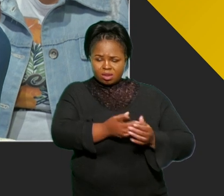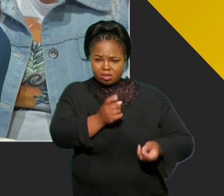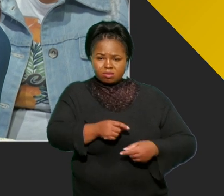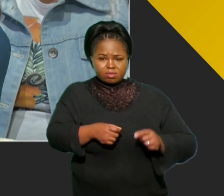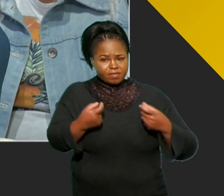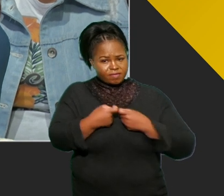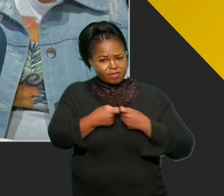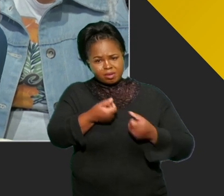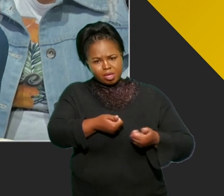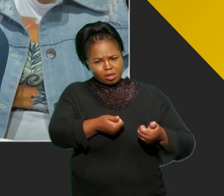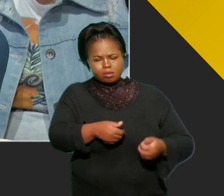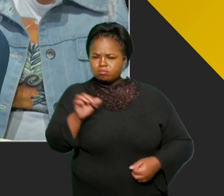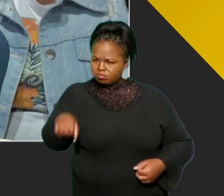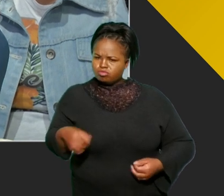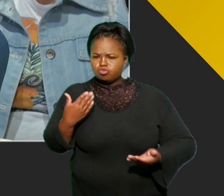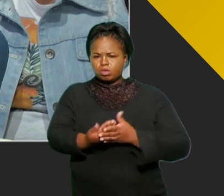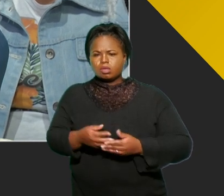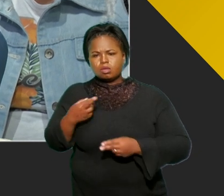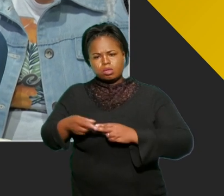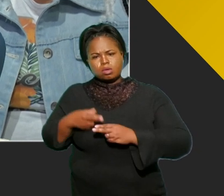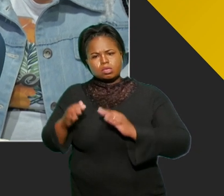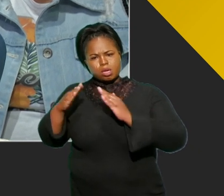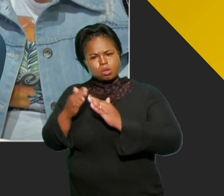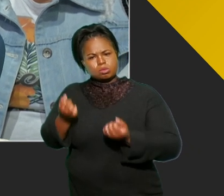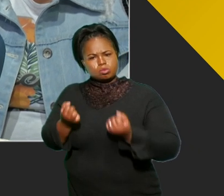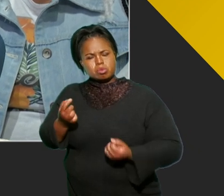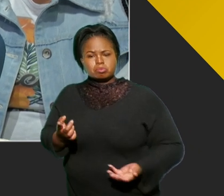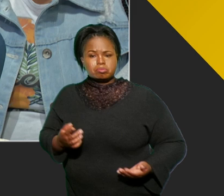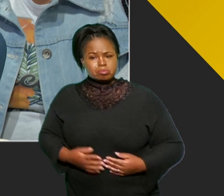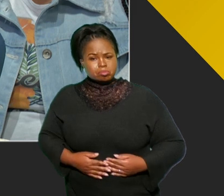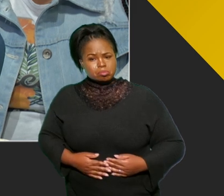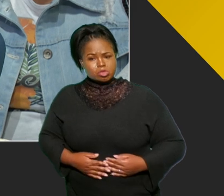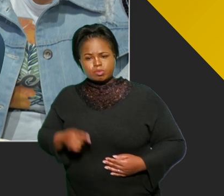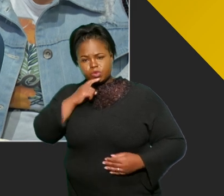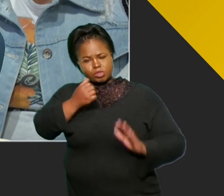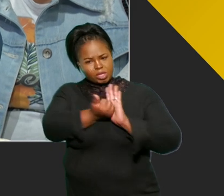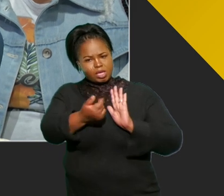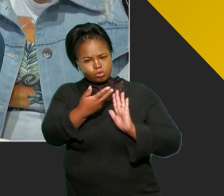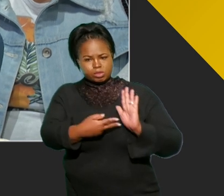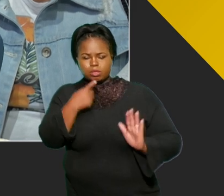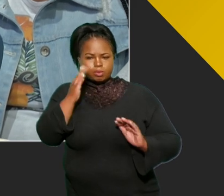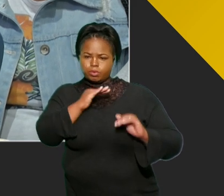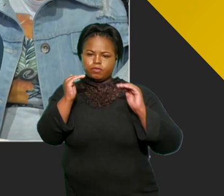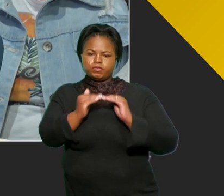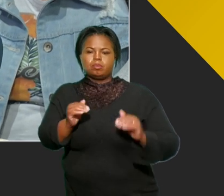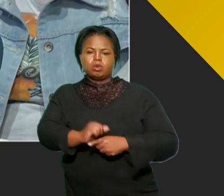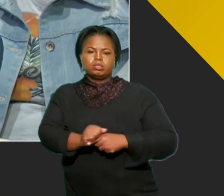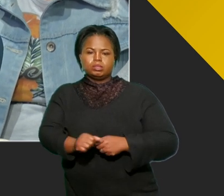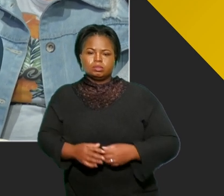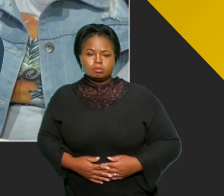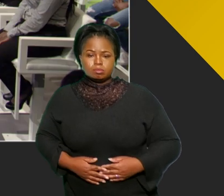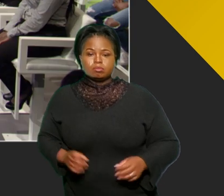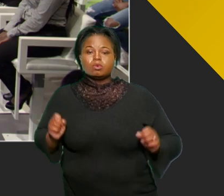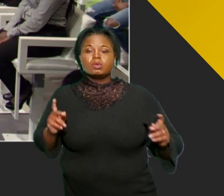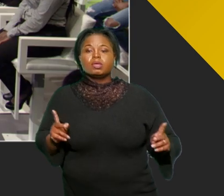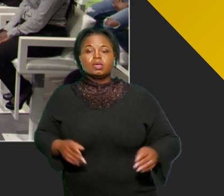by Luis? Yeah, you can go to the Rental Housing Tribunal using the act to say, no, this is unfair practices. Okay, all